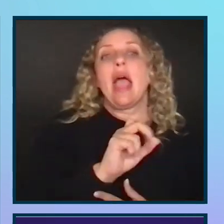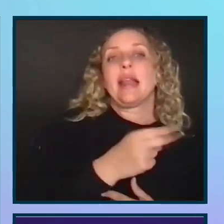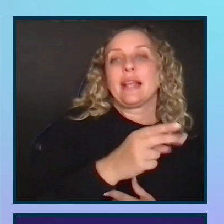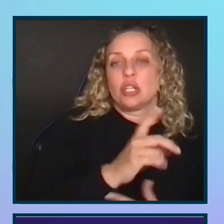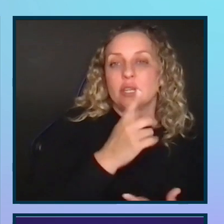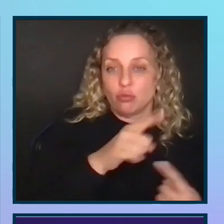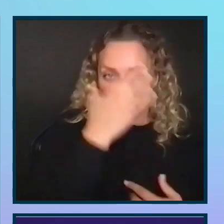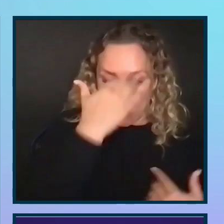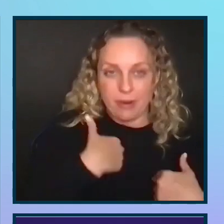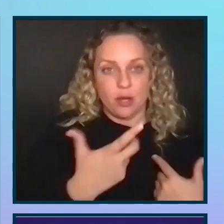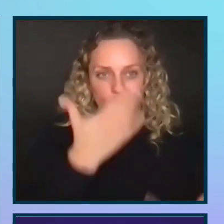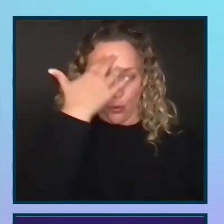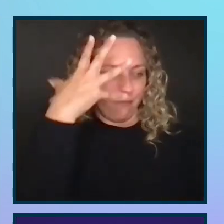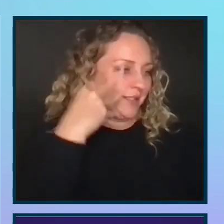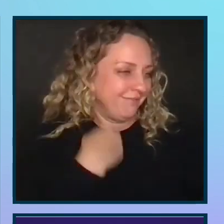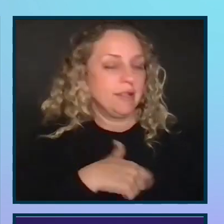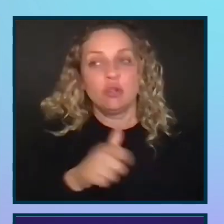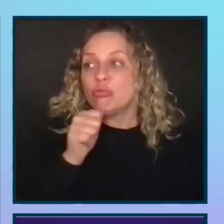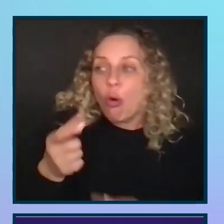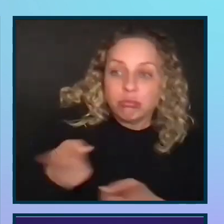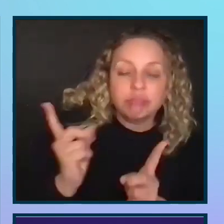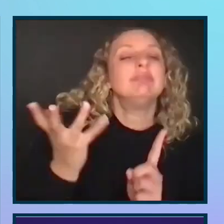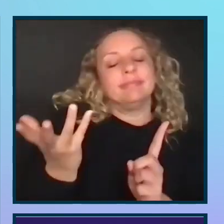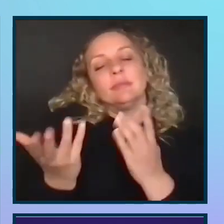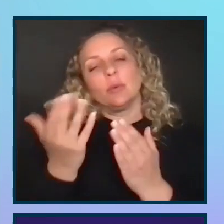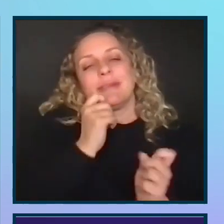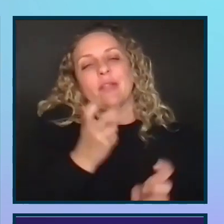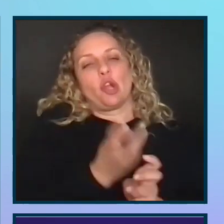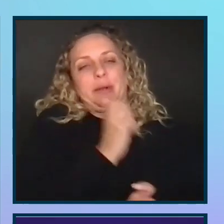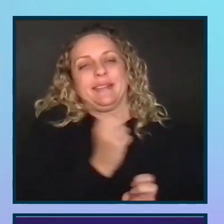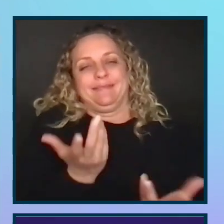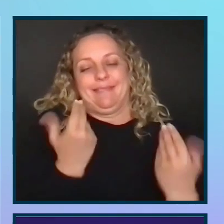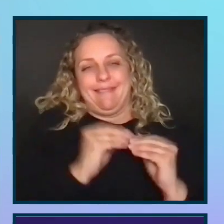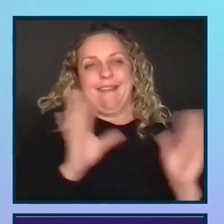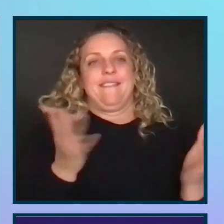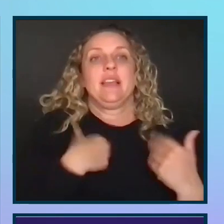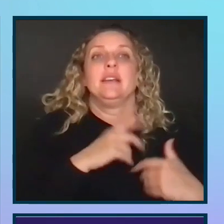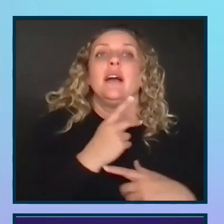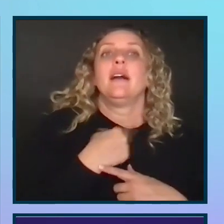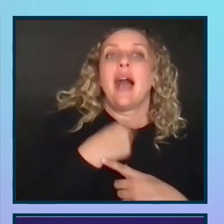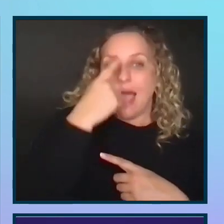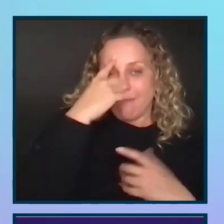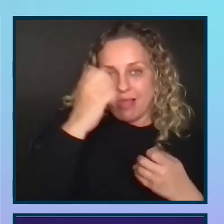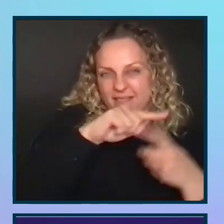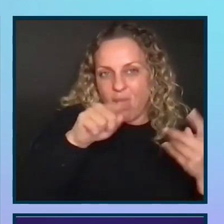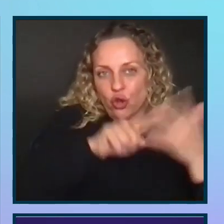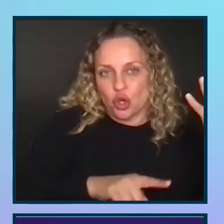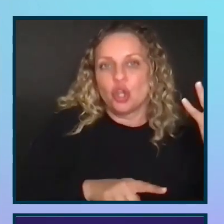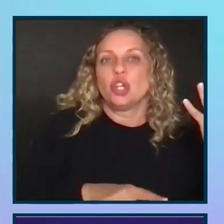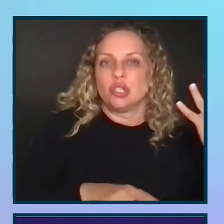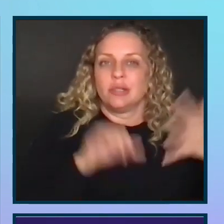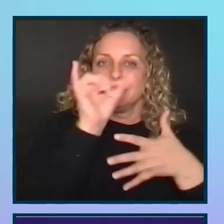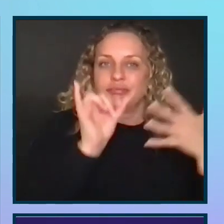For those of you who know me, you know. For those of you who don't, it's probably not that hard to guess. On top of ADHD, I have a lot of other really big names